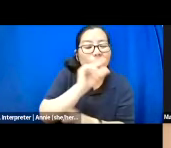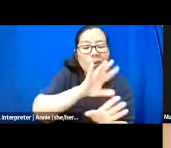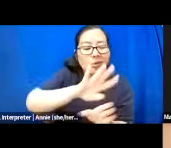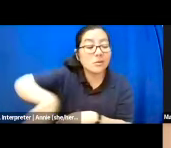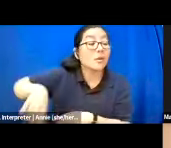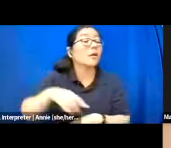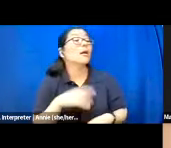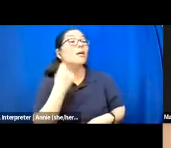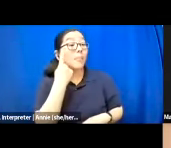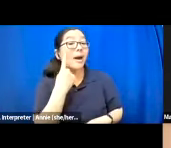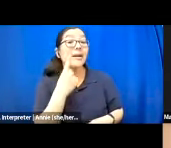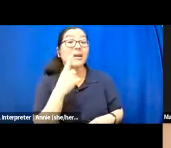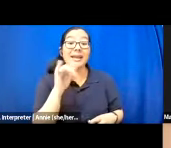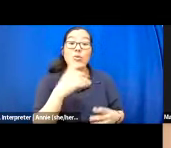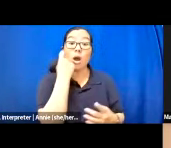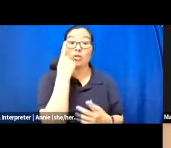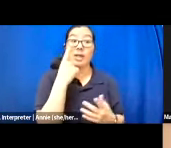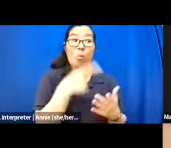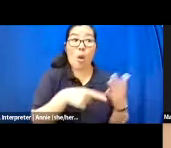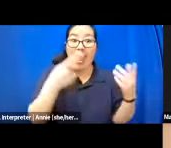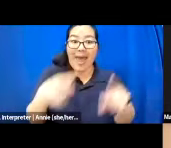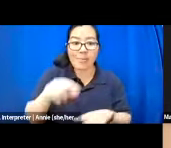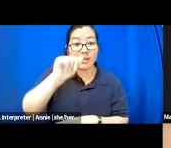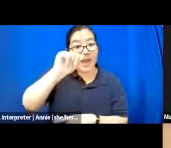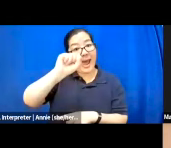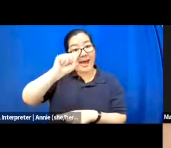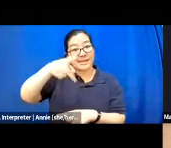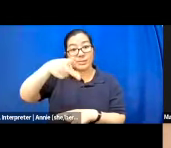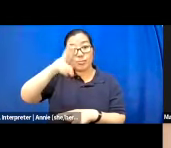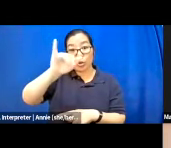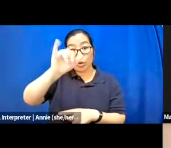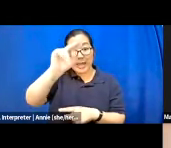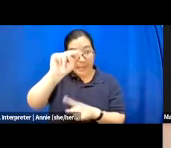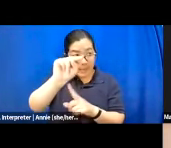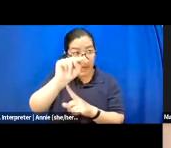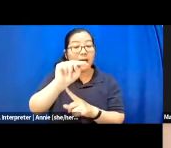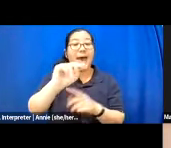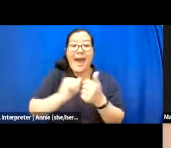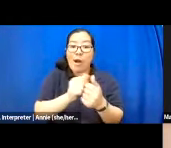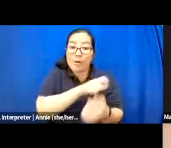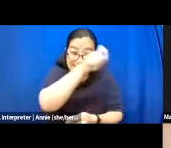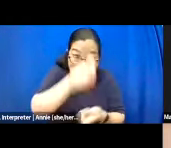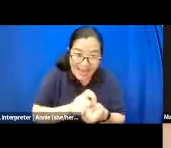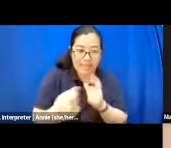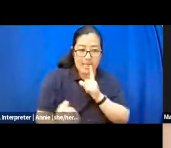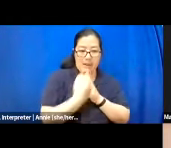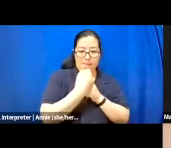aspirin does do this to the blood, that's why it helps with such and such, and a little bit more